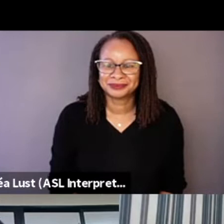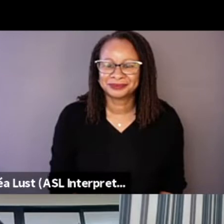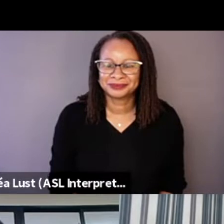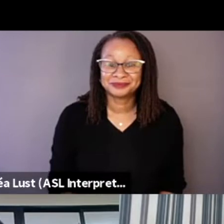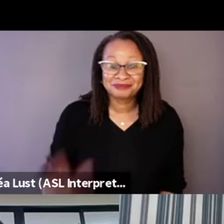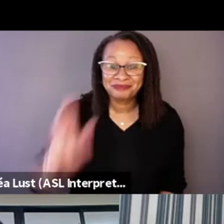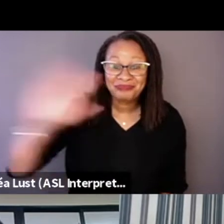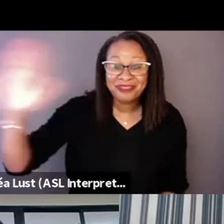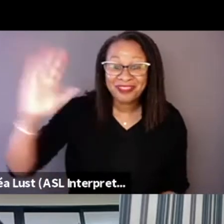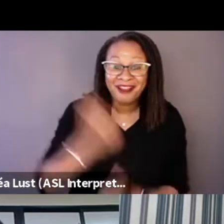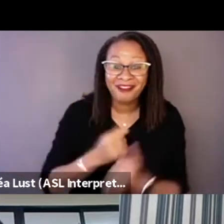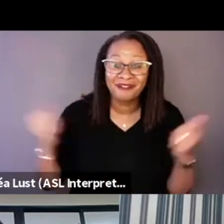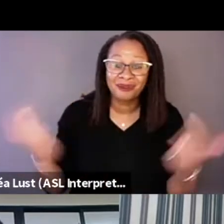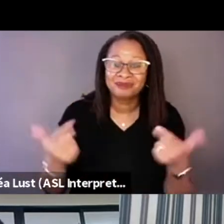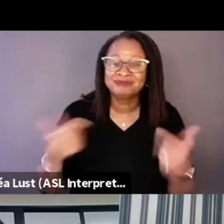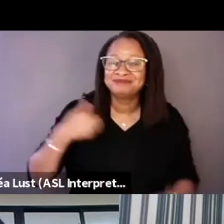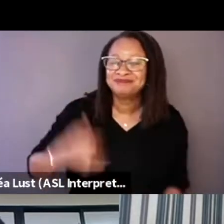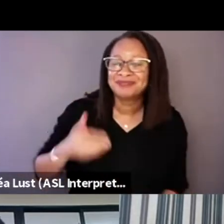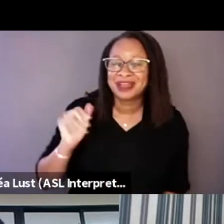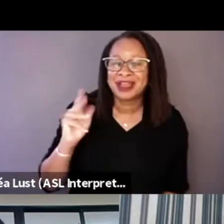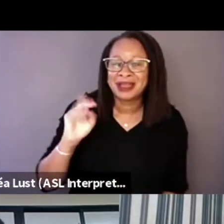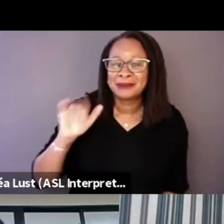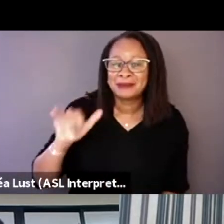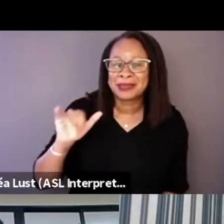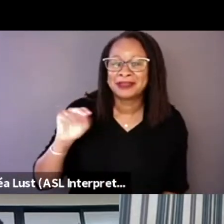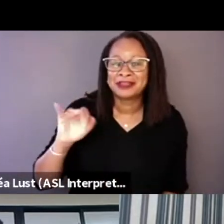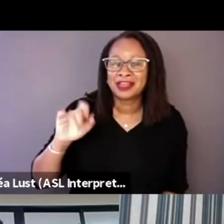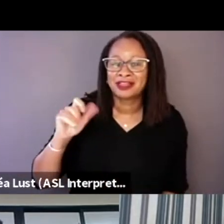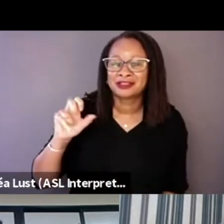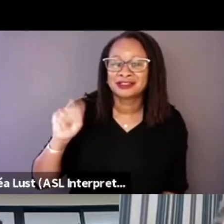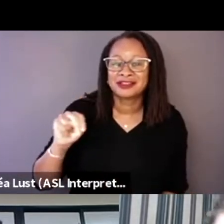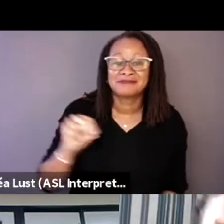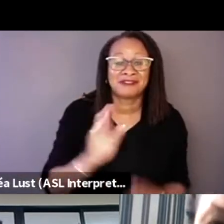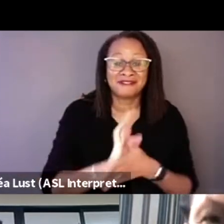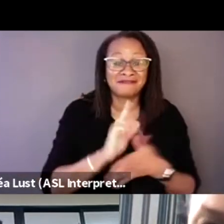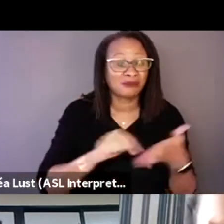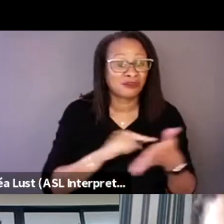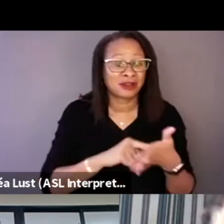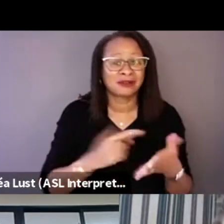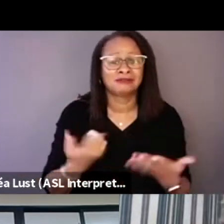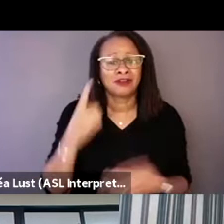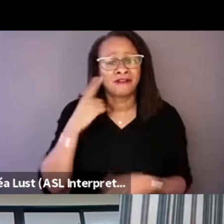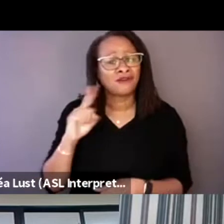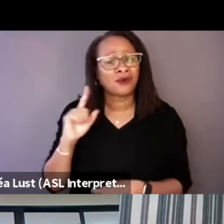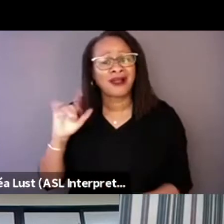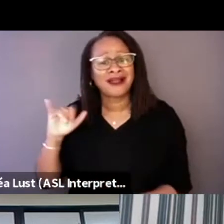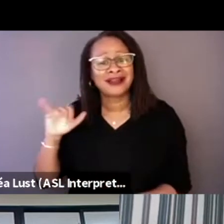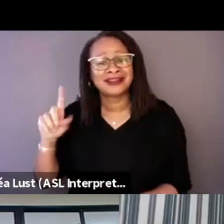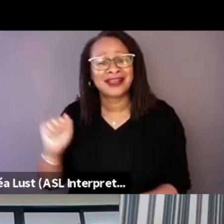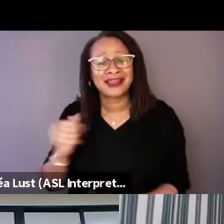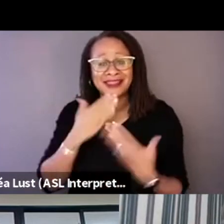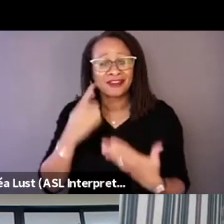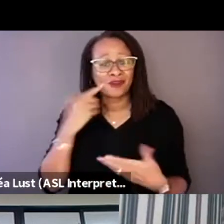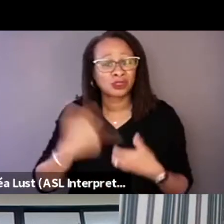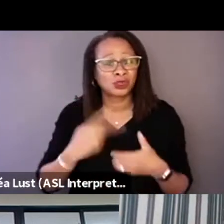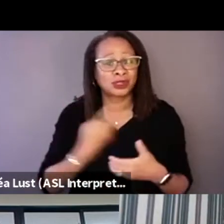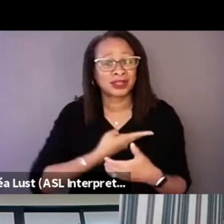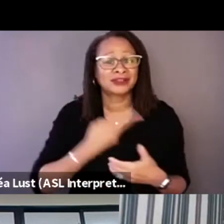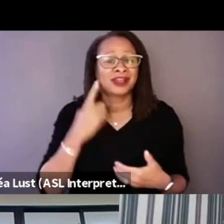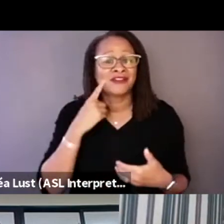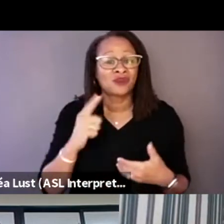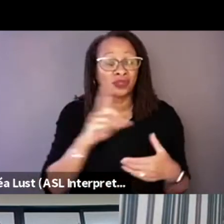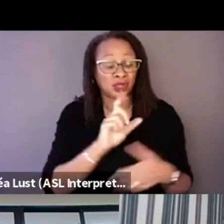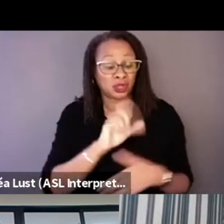Hello, everyone out there. I'm film critic Amy Nicholson, and on behalf of the IDA, I want to thank you for joining us for this Q&A about the film